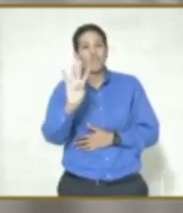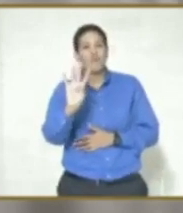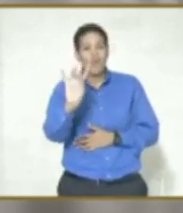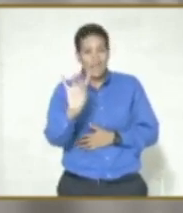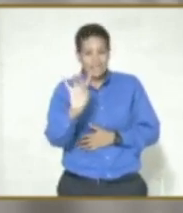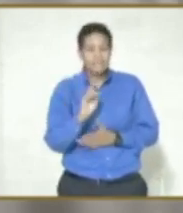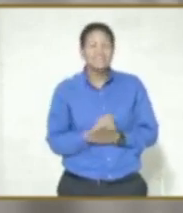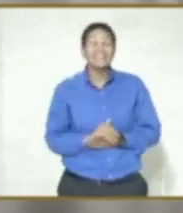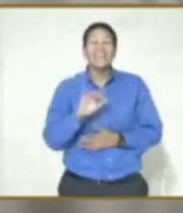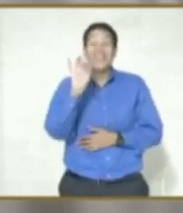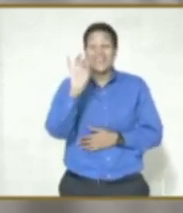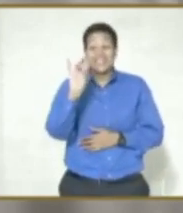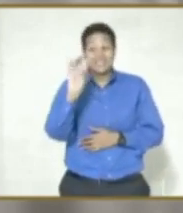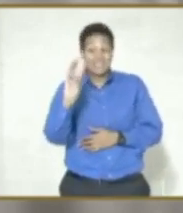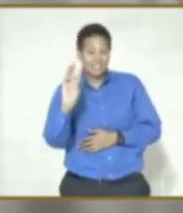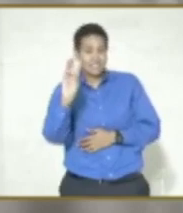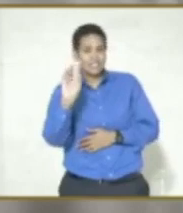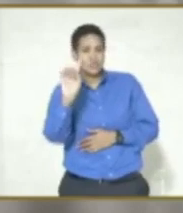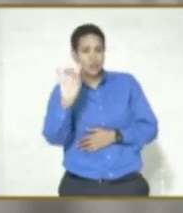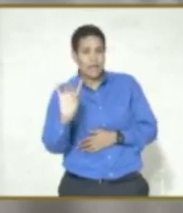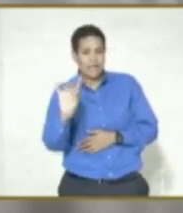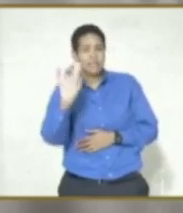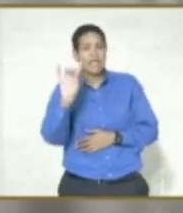876-618-8248. That's